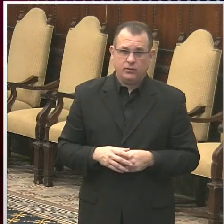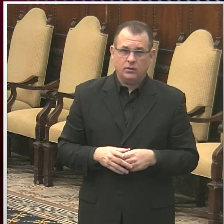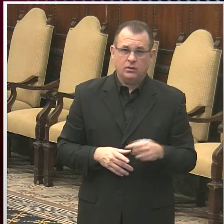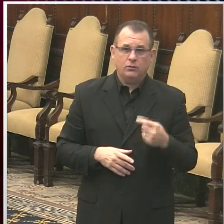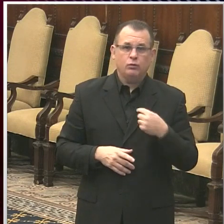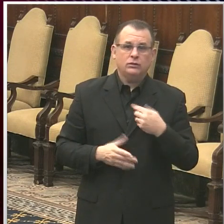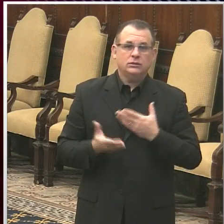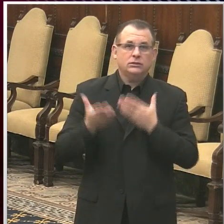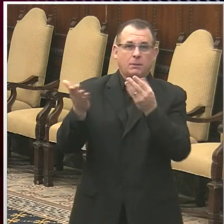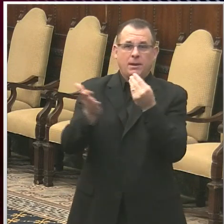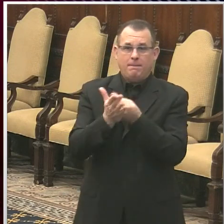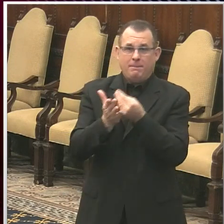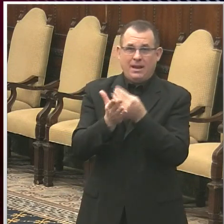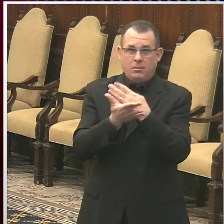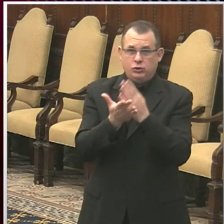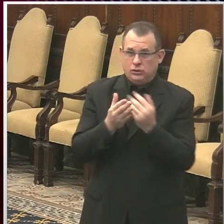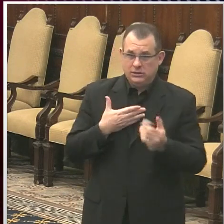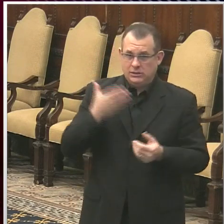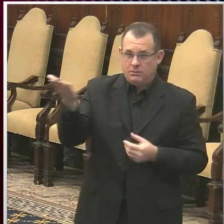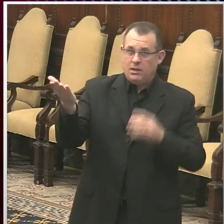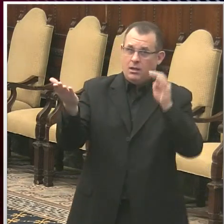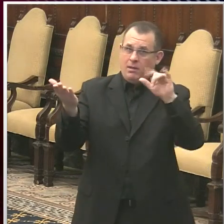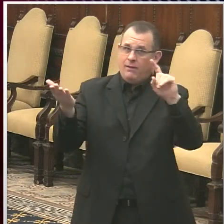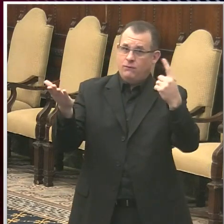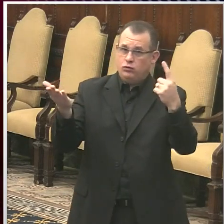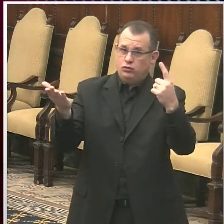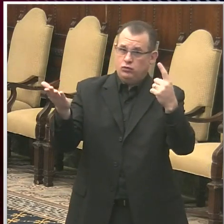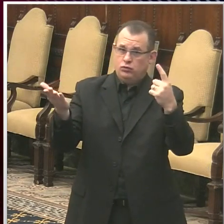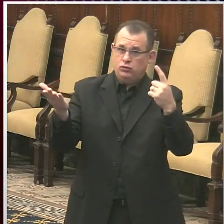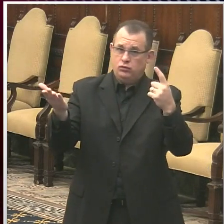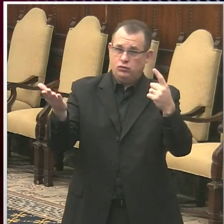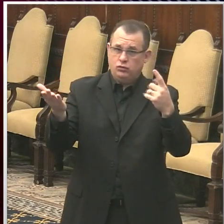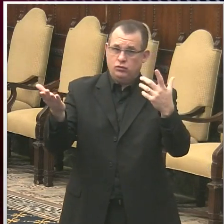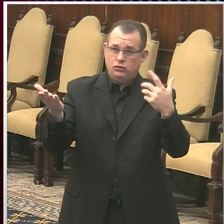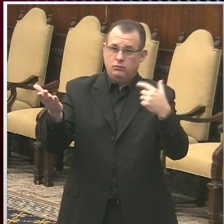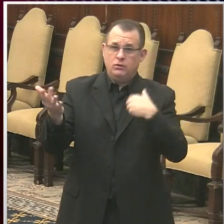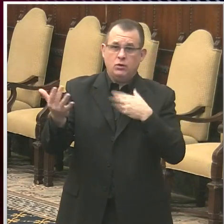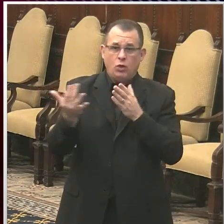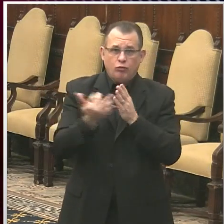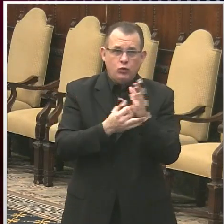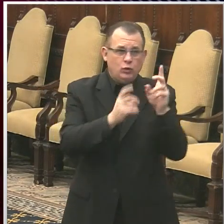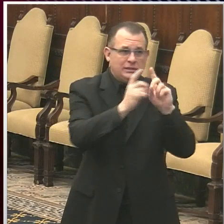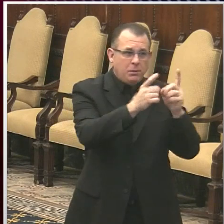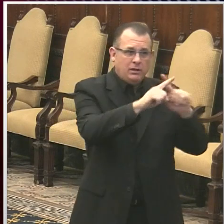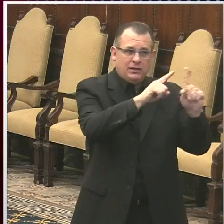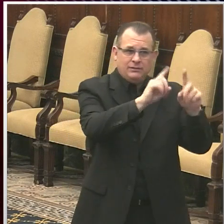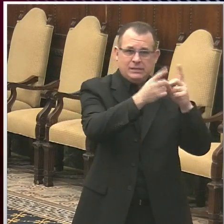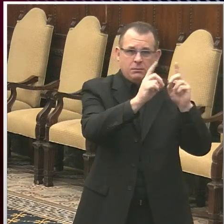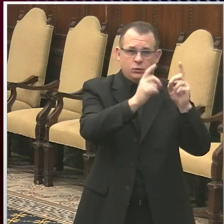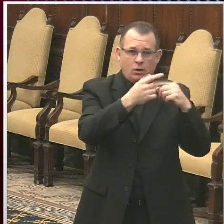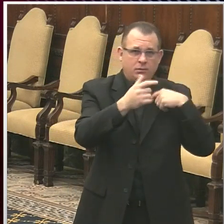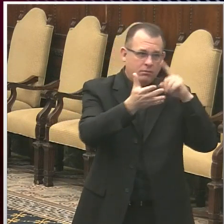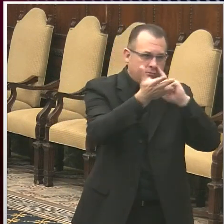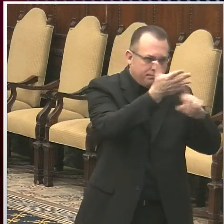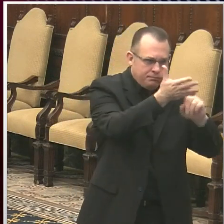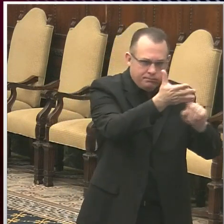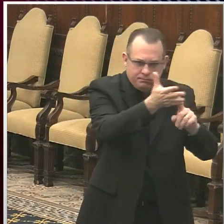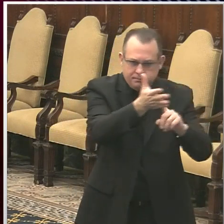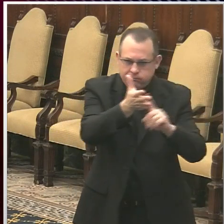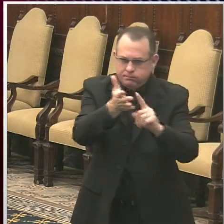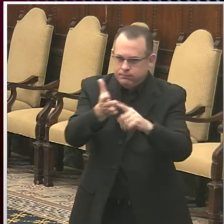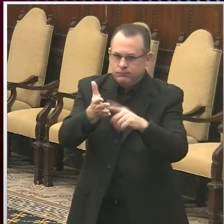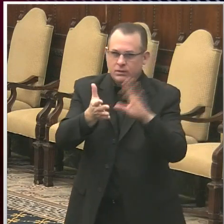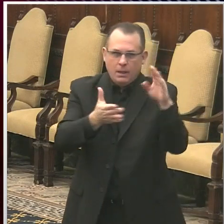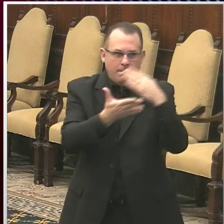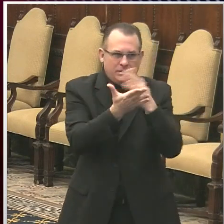budget on revised budget on May 1st. We're going through department by department now with our finance and budget folks and